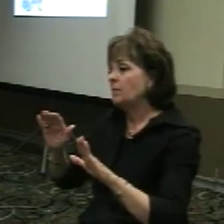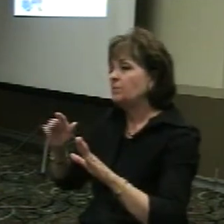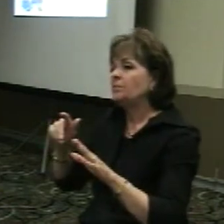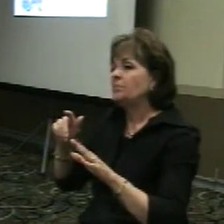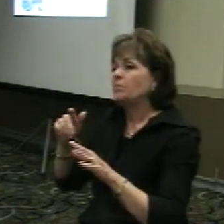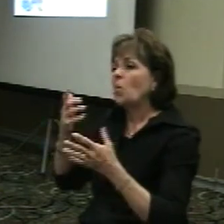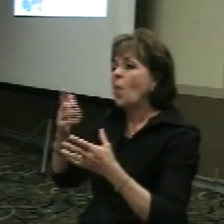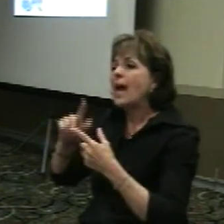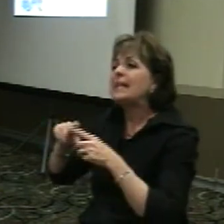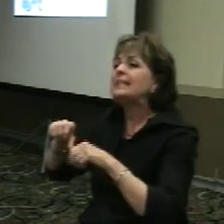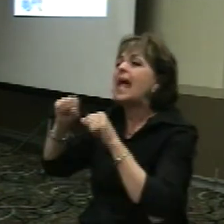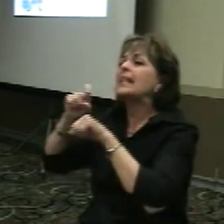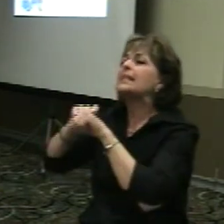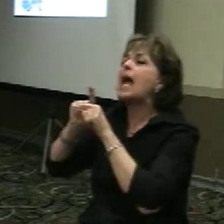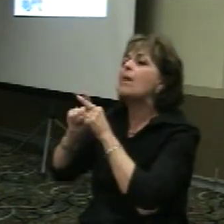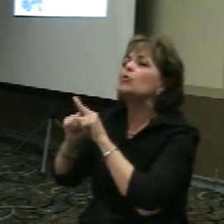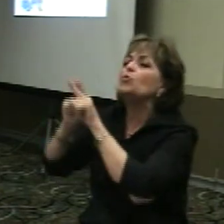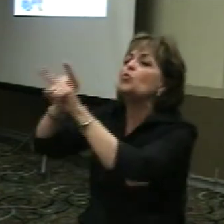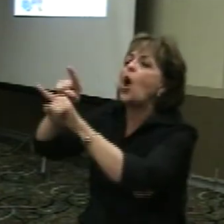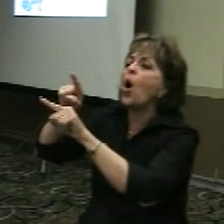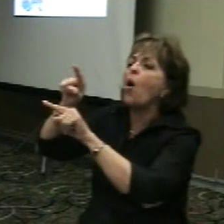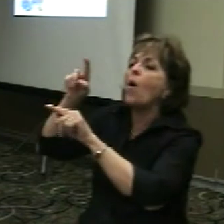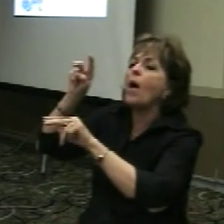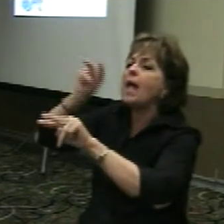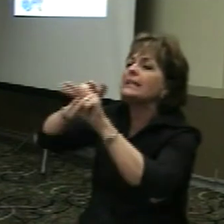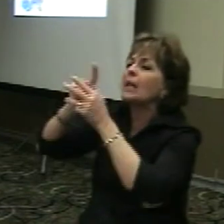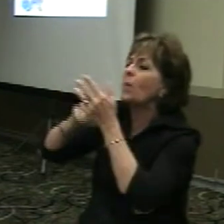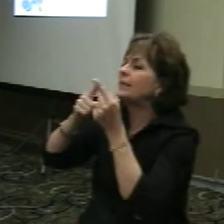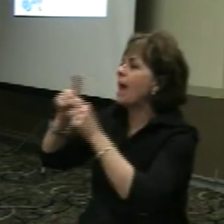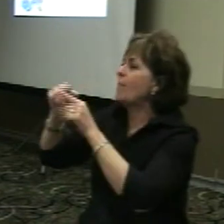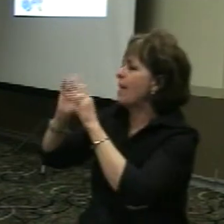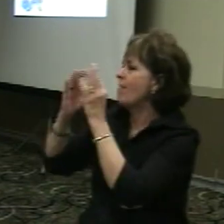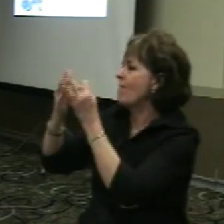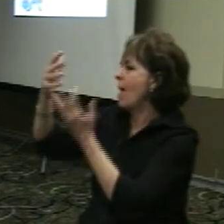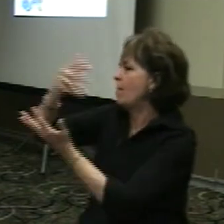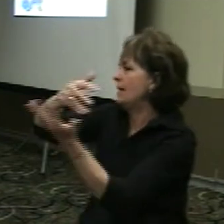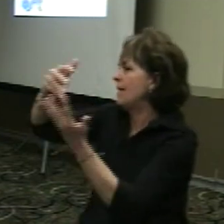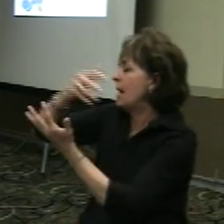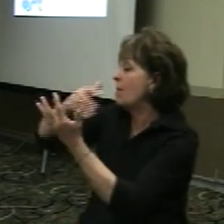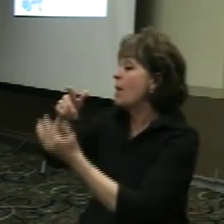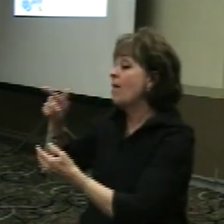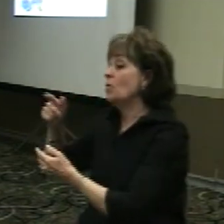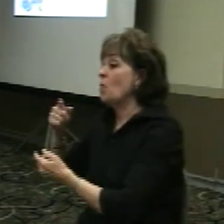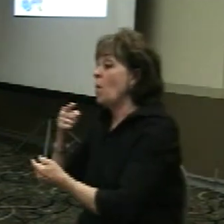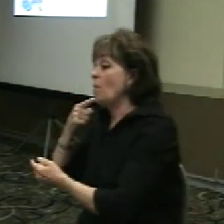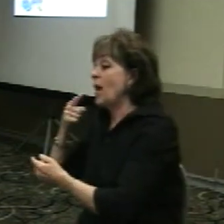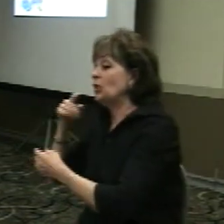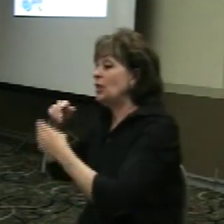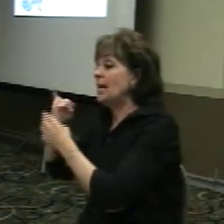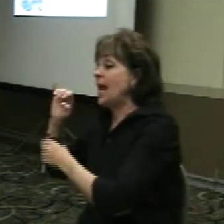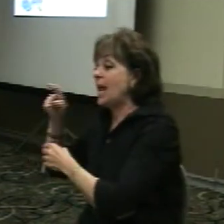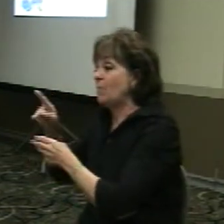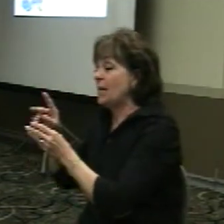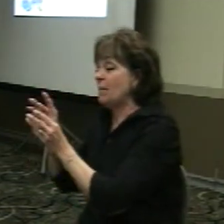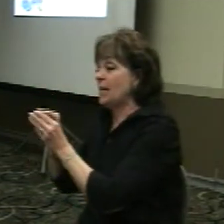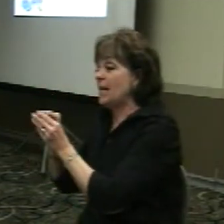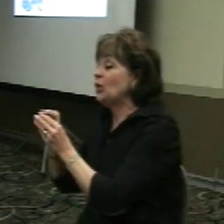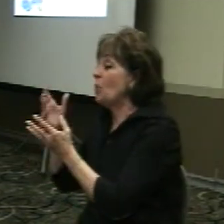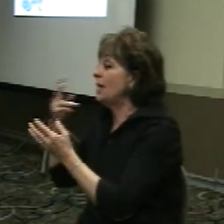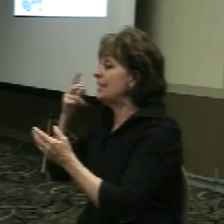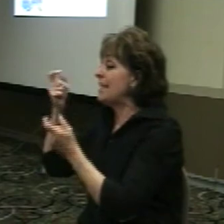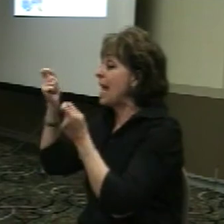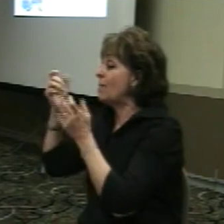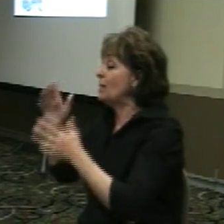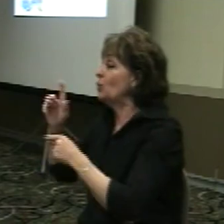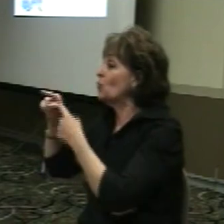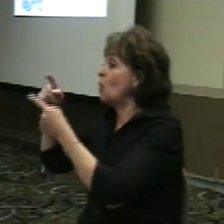we want to take the time to go in and see what's going on in terms of family dynamics. If you mention that in an IEP meeting, you want to see an administrator go crazy.